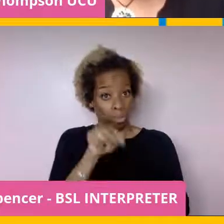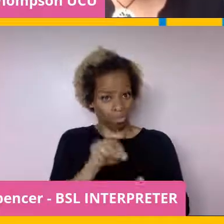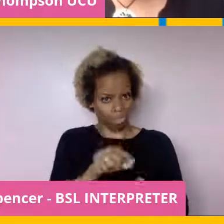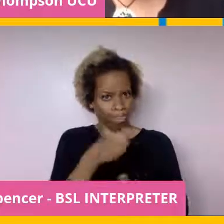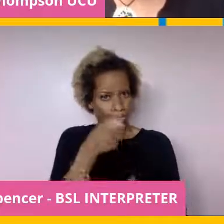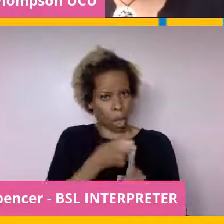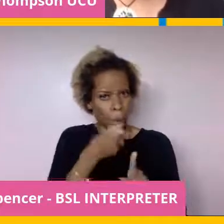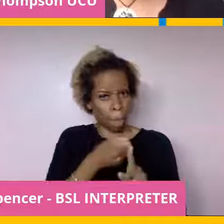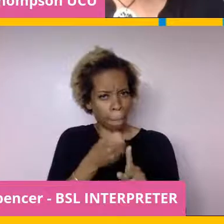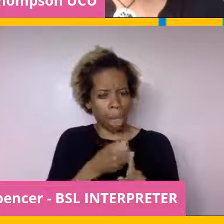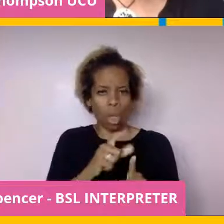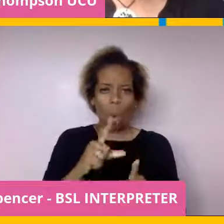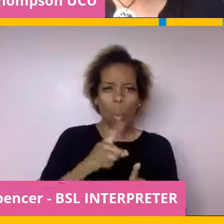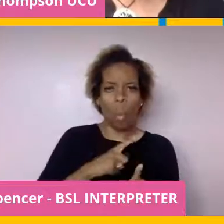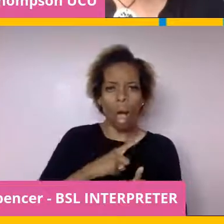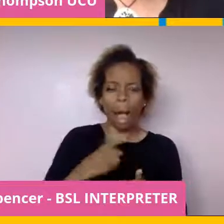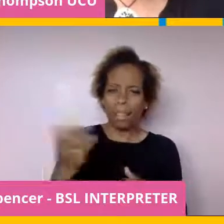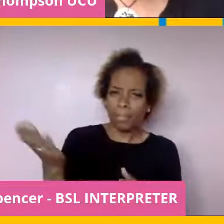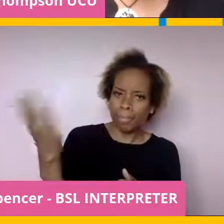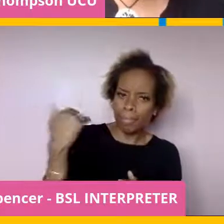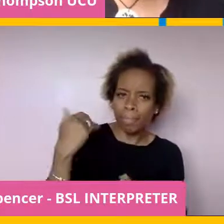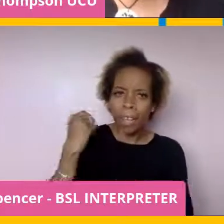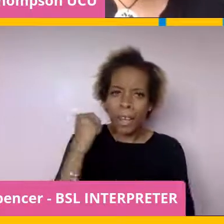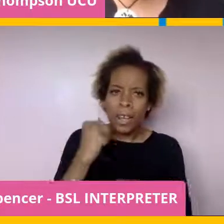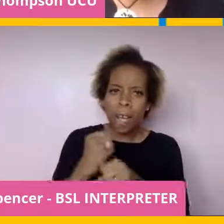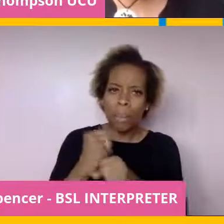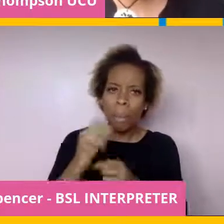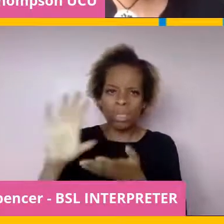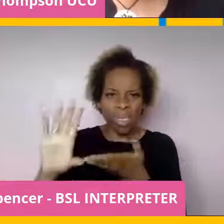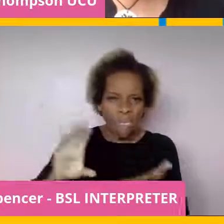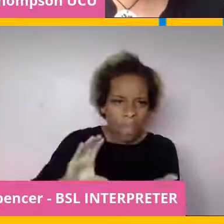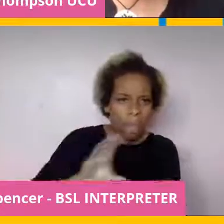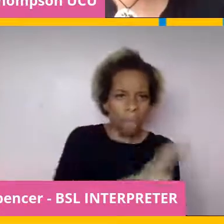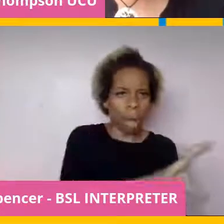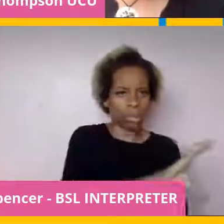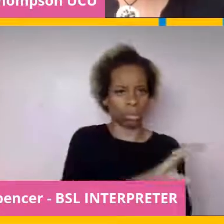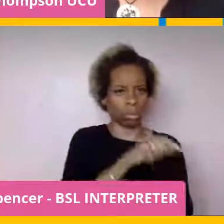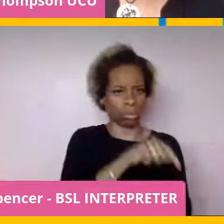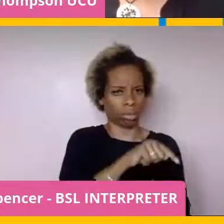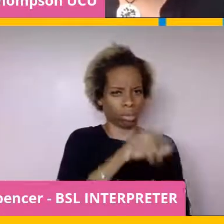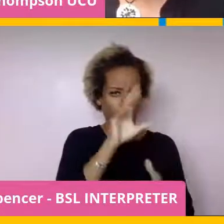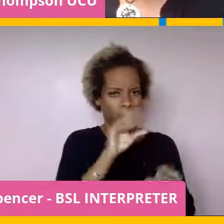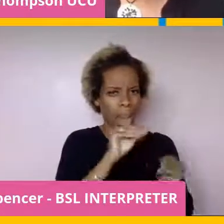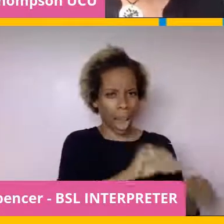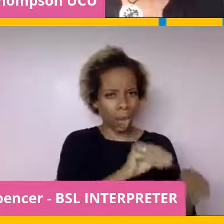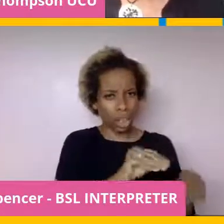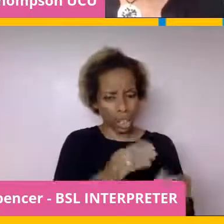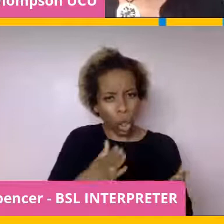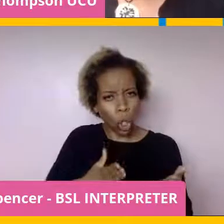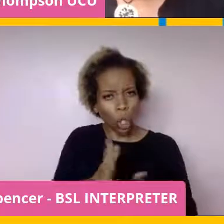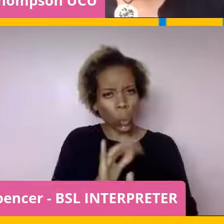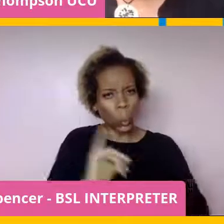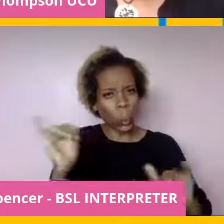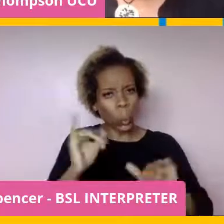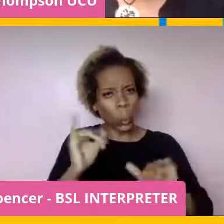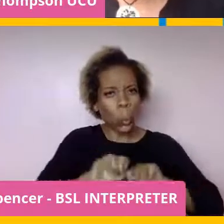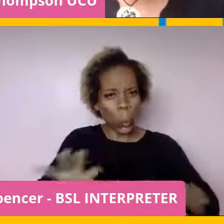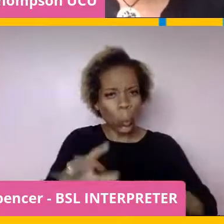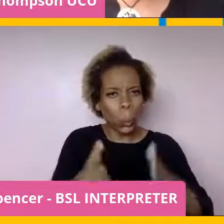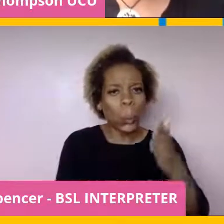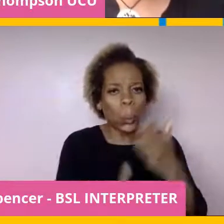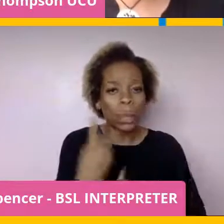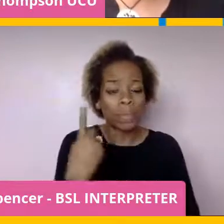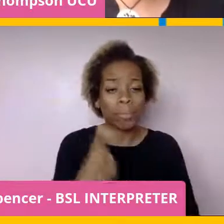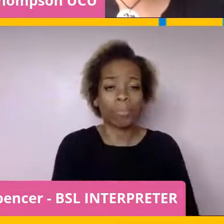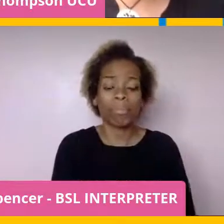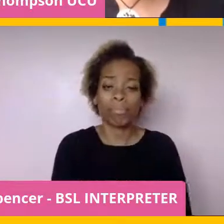government for more money to fund tertiary education in the light of the COVID crisis, but on a jobs first basis. And we made very